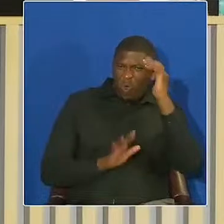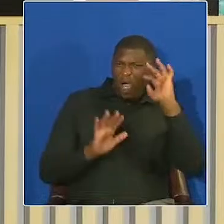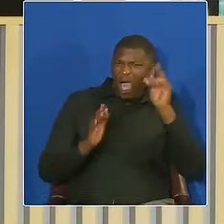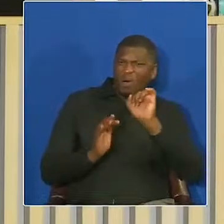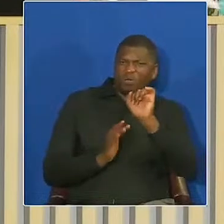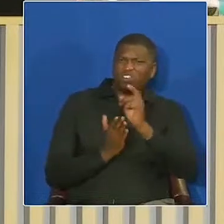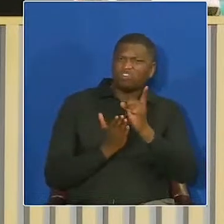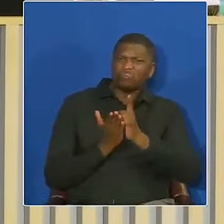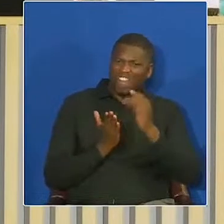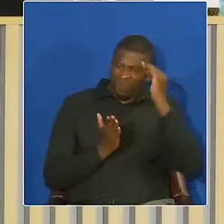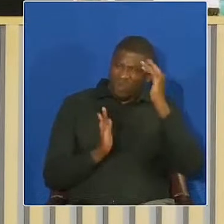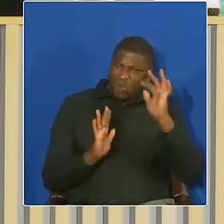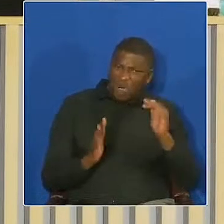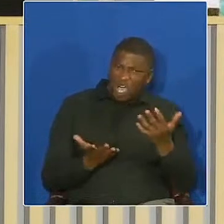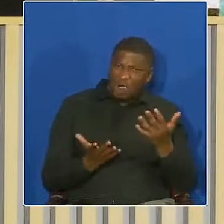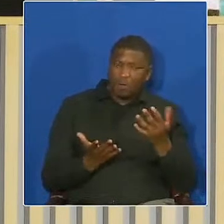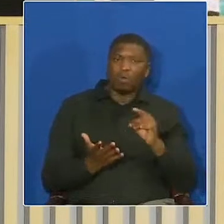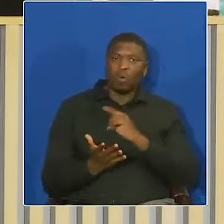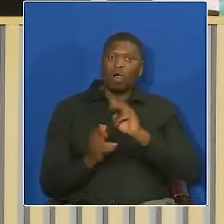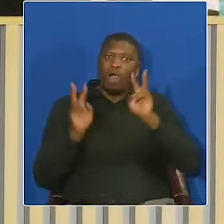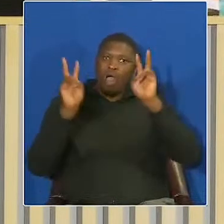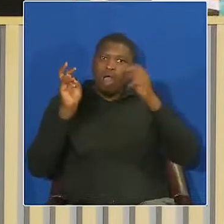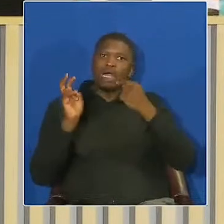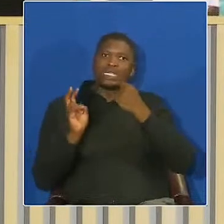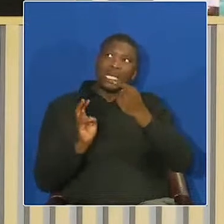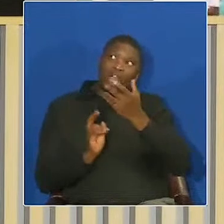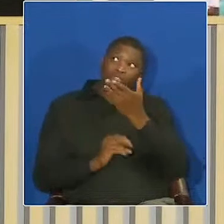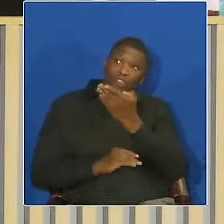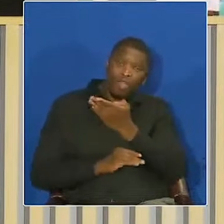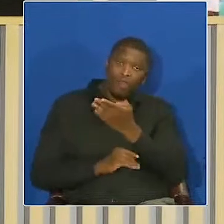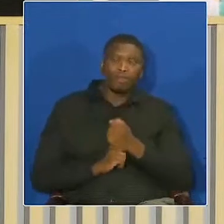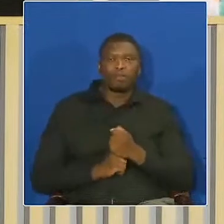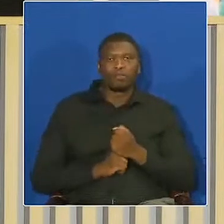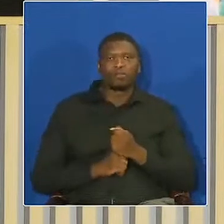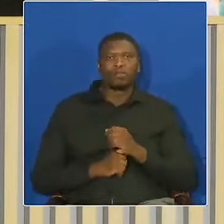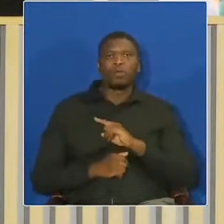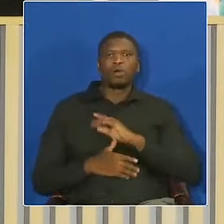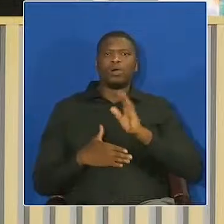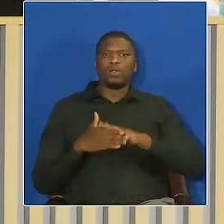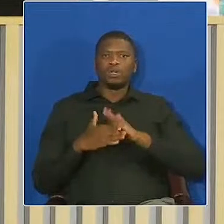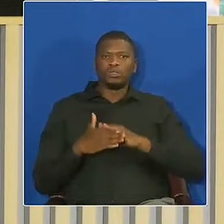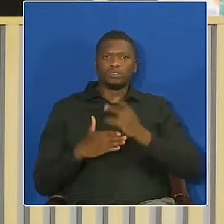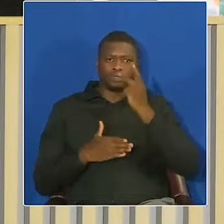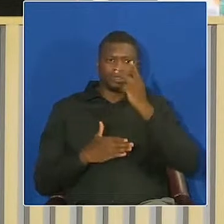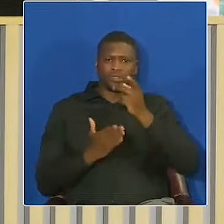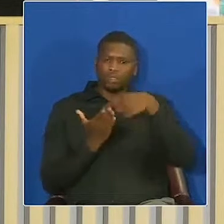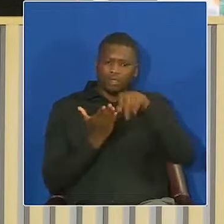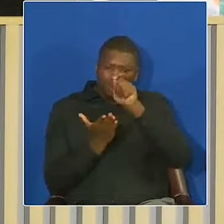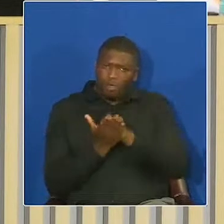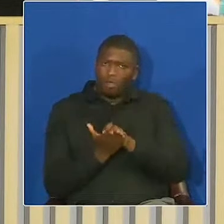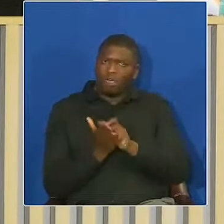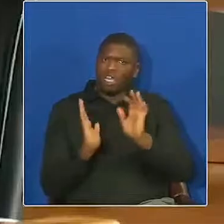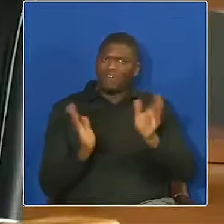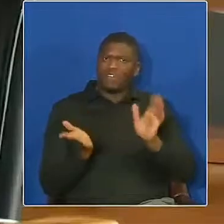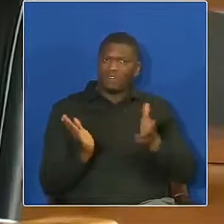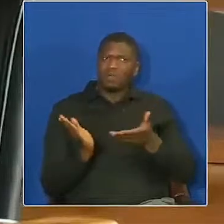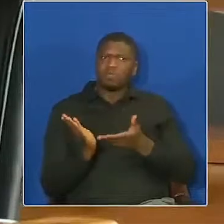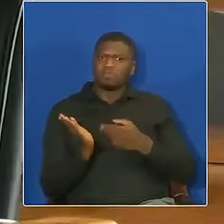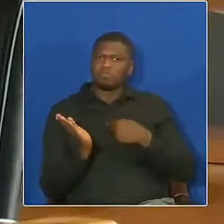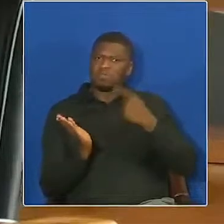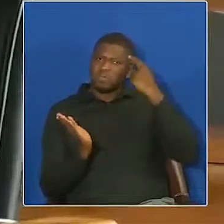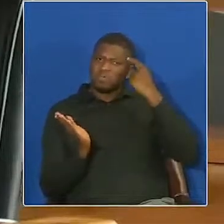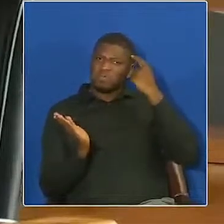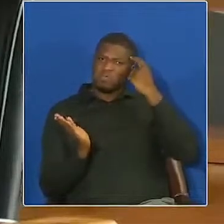chat, Commissioner Khumalo. The reason I'm asking is because it's signed, so I'm wondering.